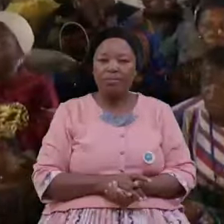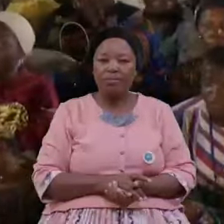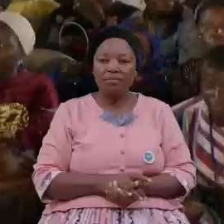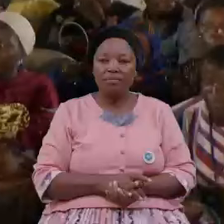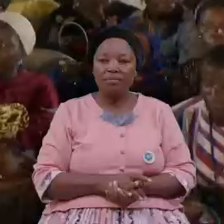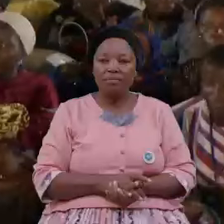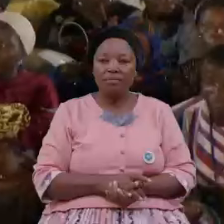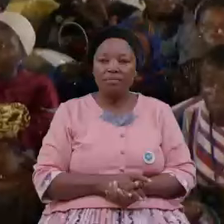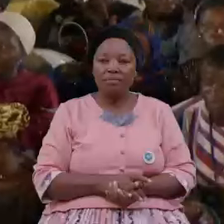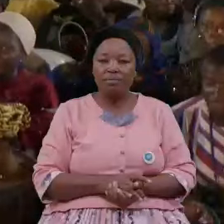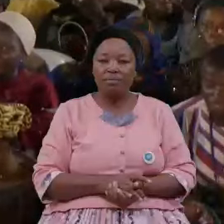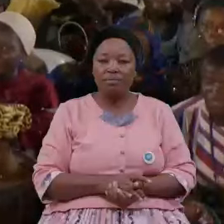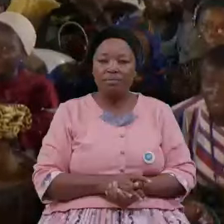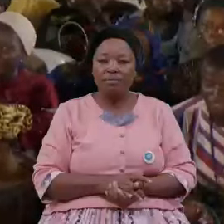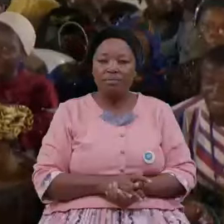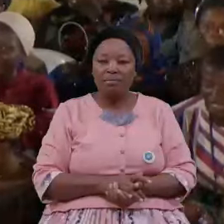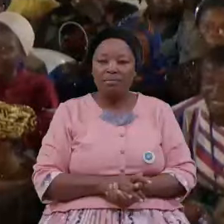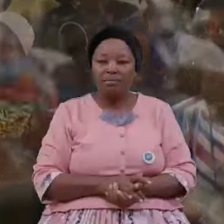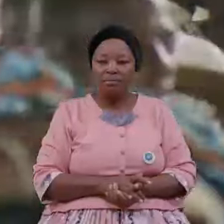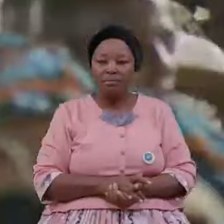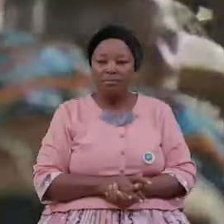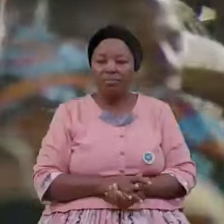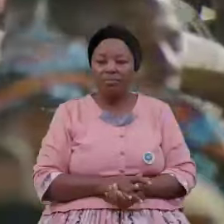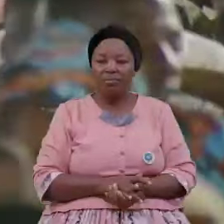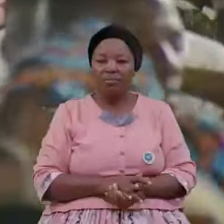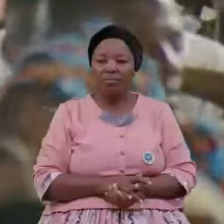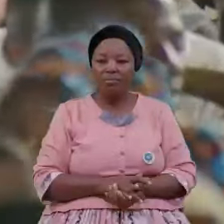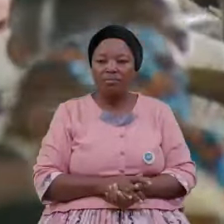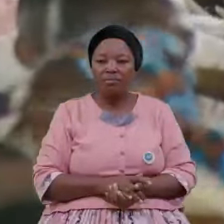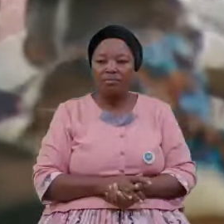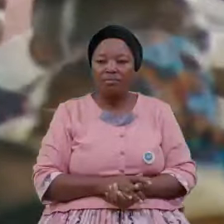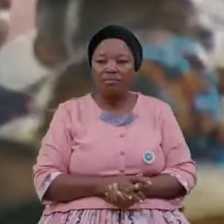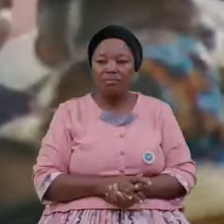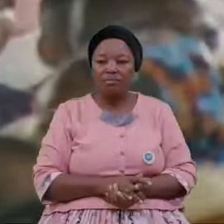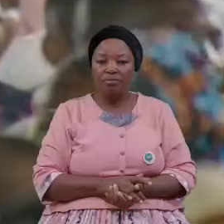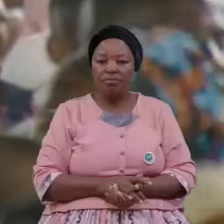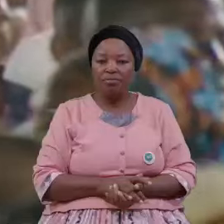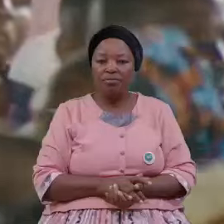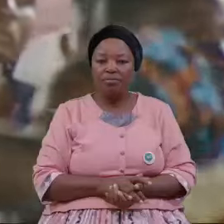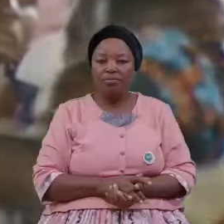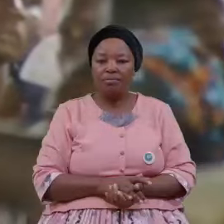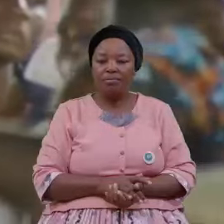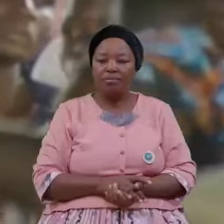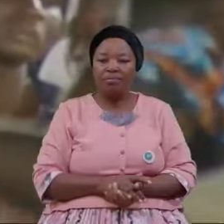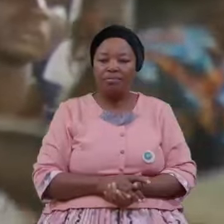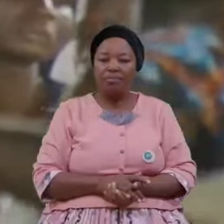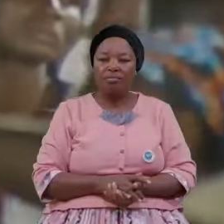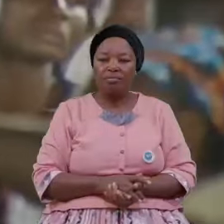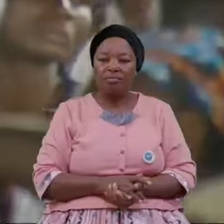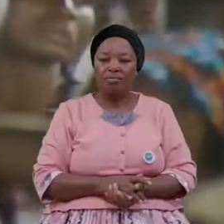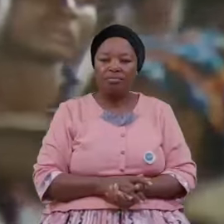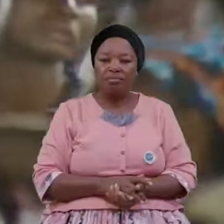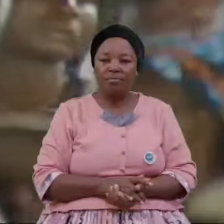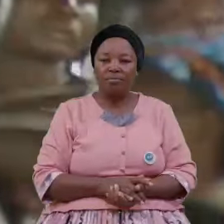the roadside, those of us holding the flag, if you can come nearer so that I can see you, so you can wave